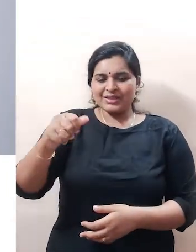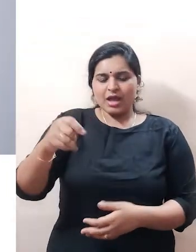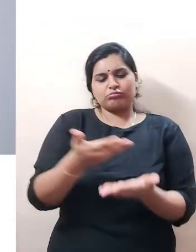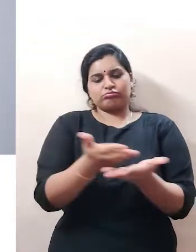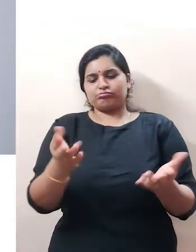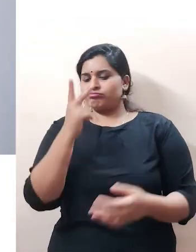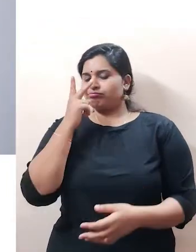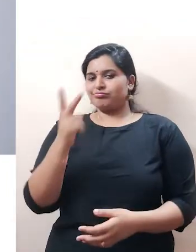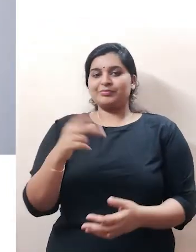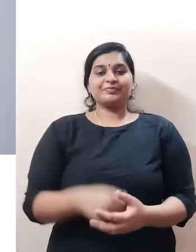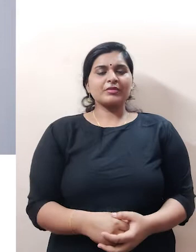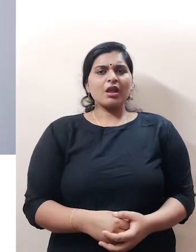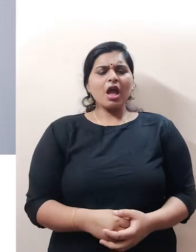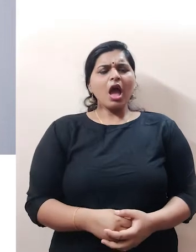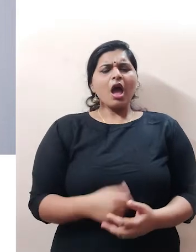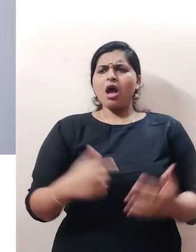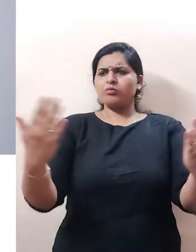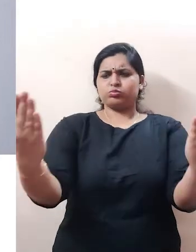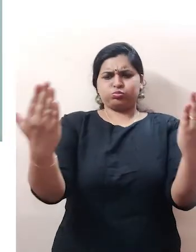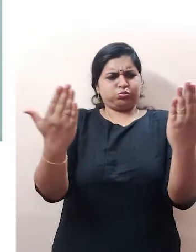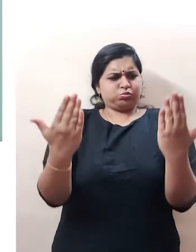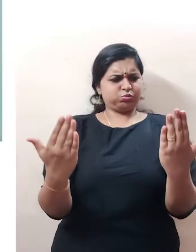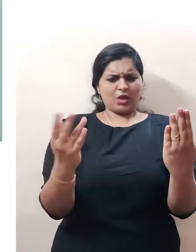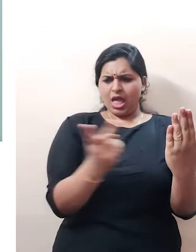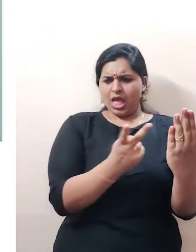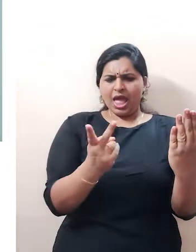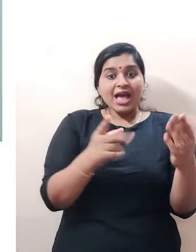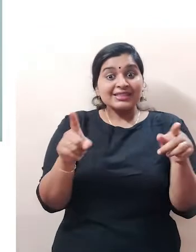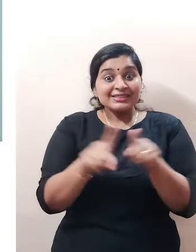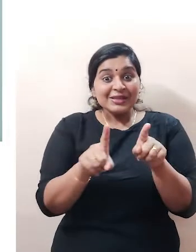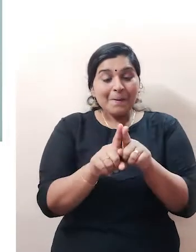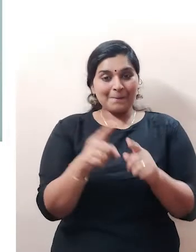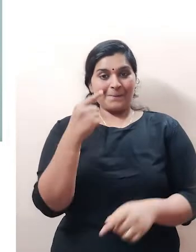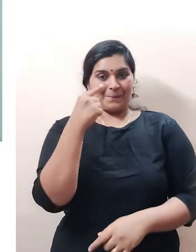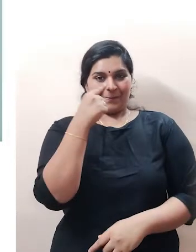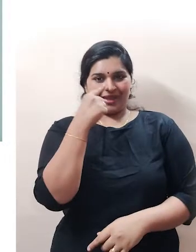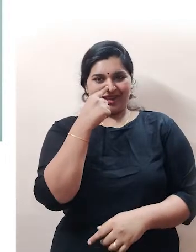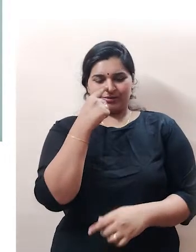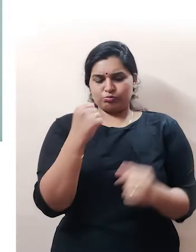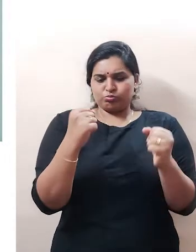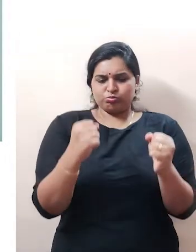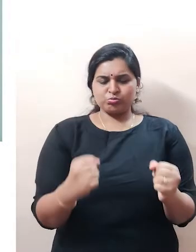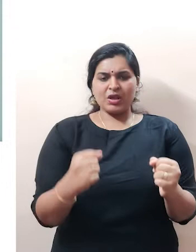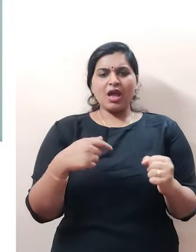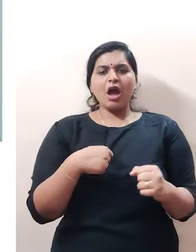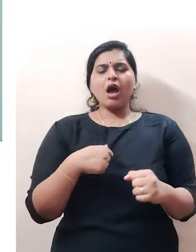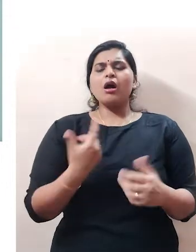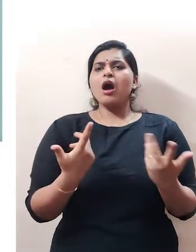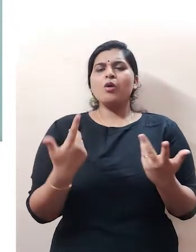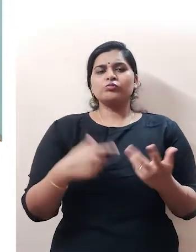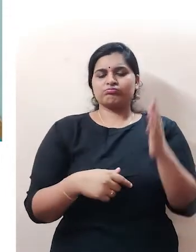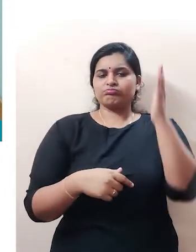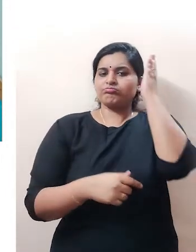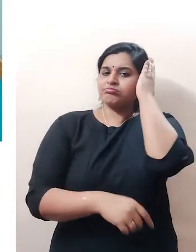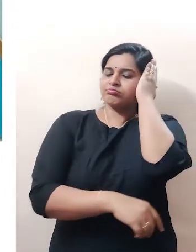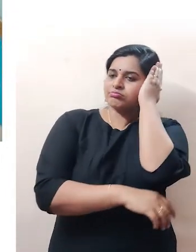Compositionally, we see some parallels between both works. Both works feature a seated woman with their heads resting on their hands